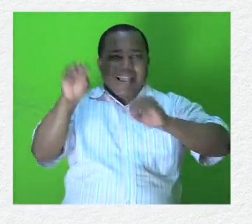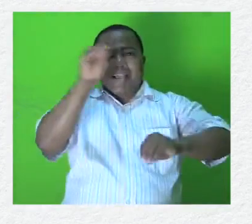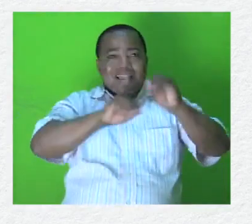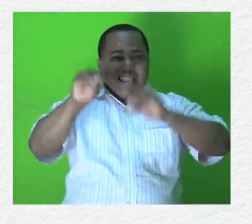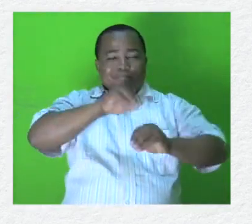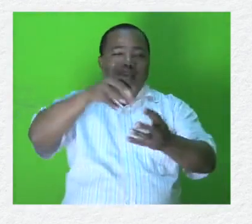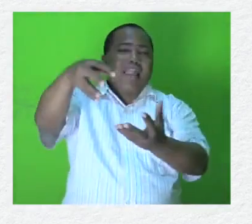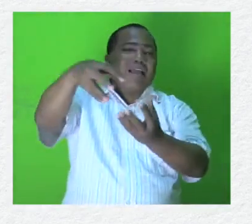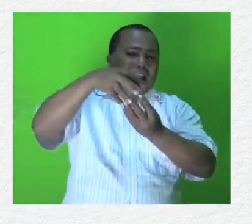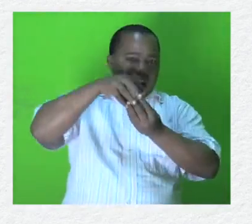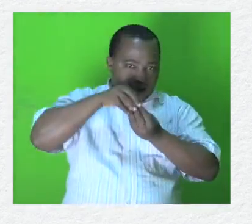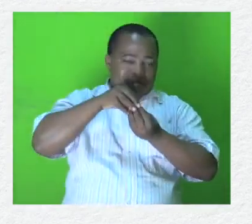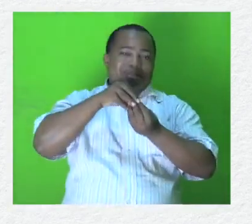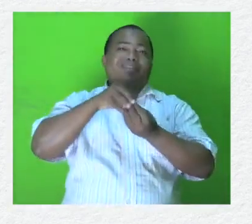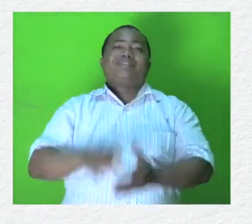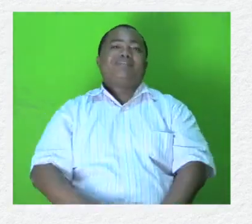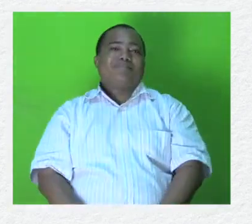chemically combination.